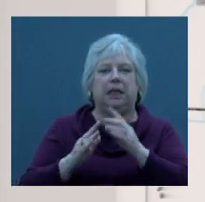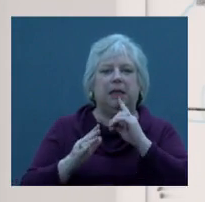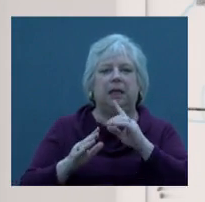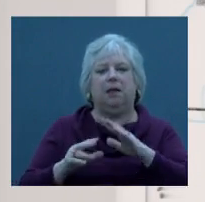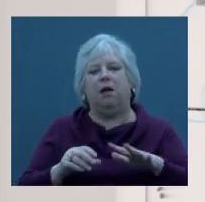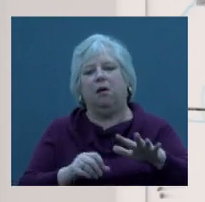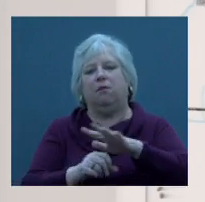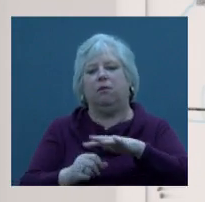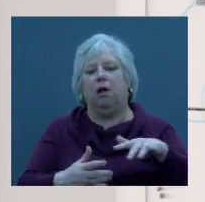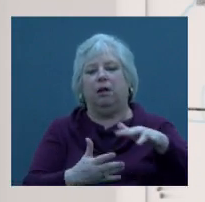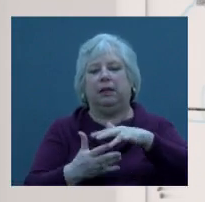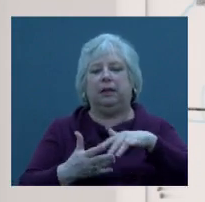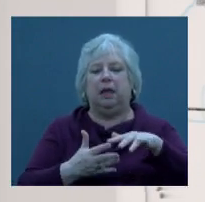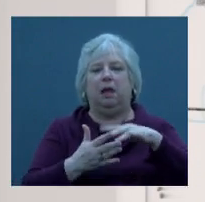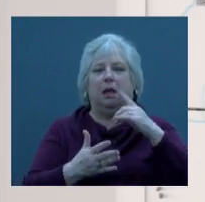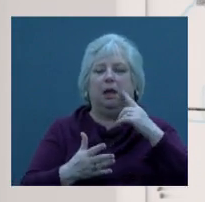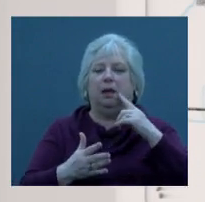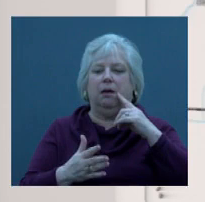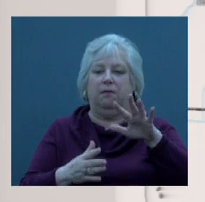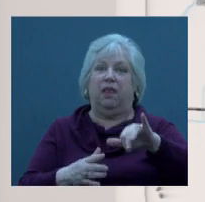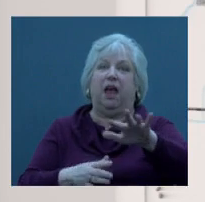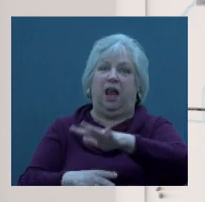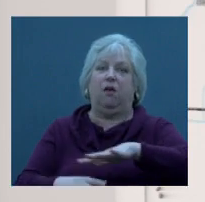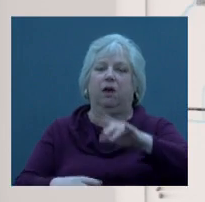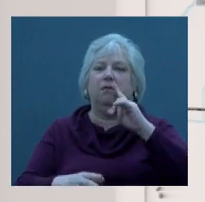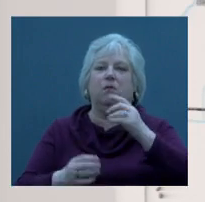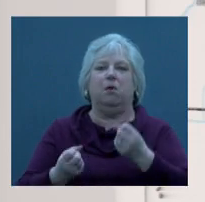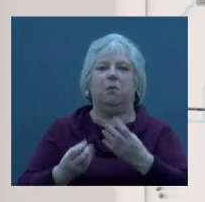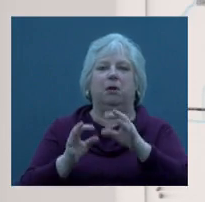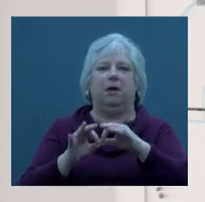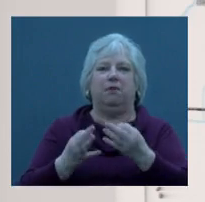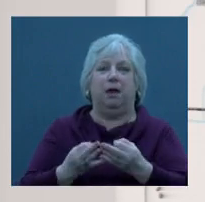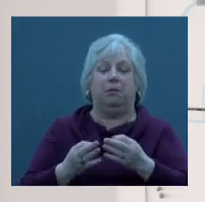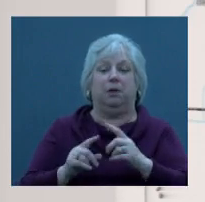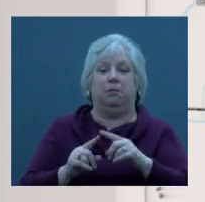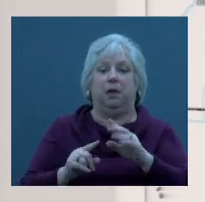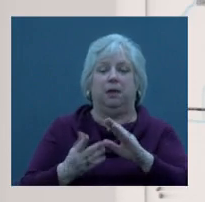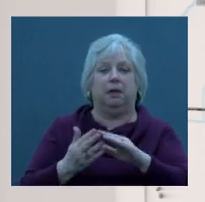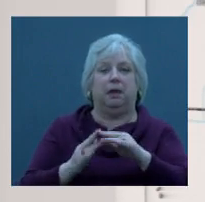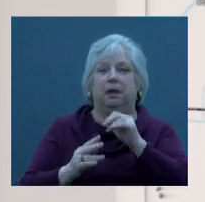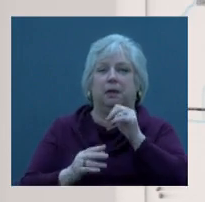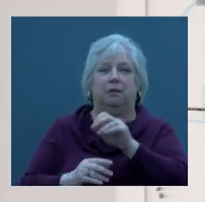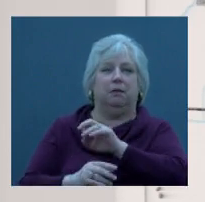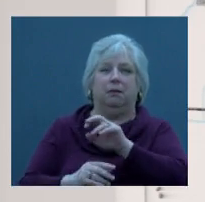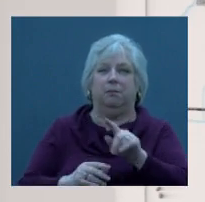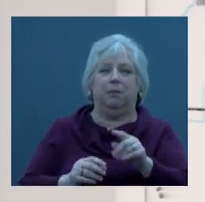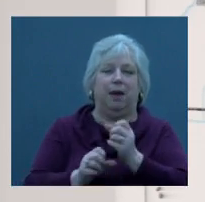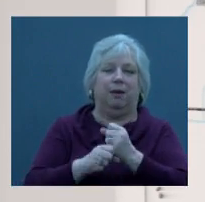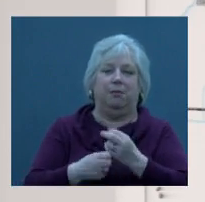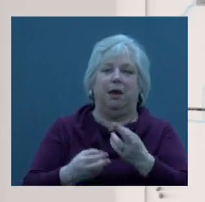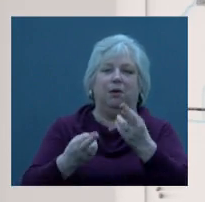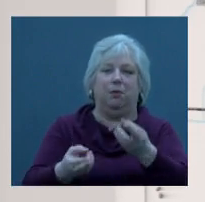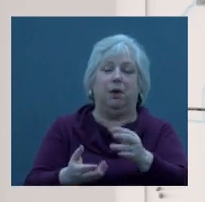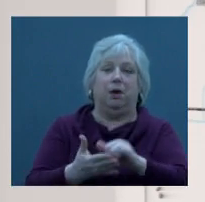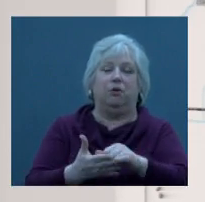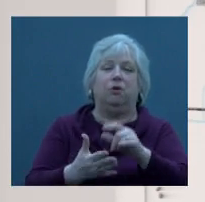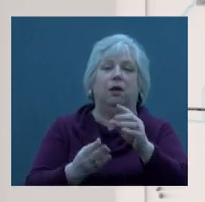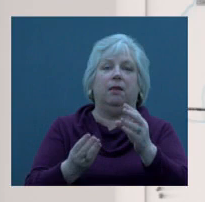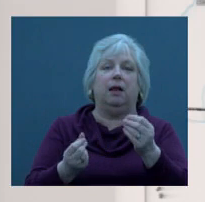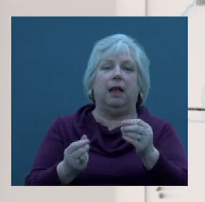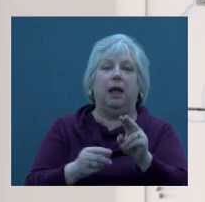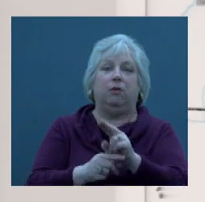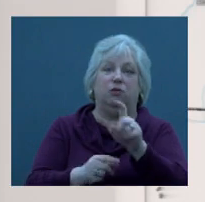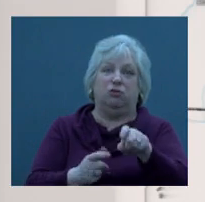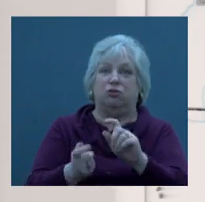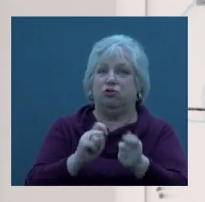overall study of that area for multifamily. The city did not come back and make any recommendation that this land use should be changed.